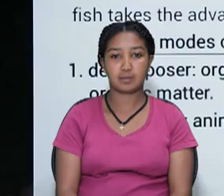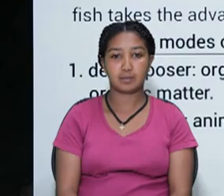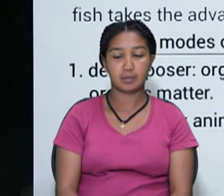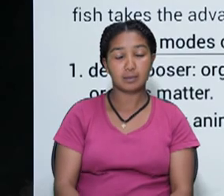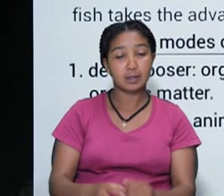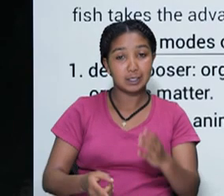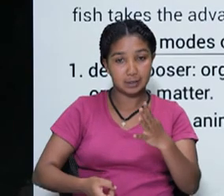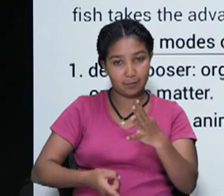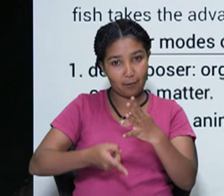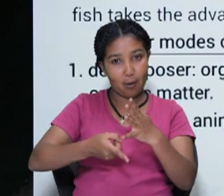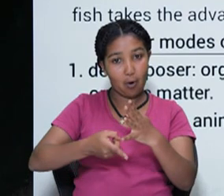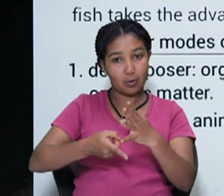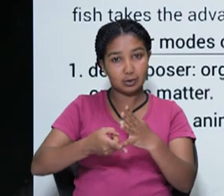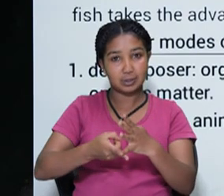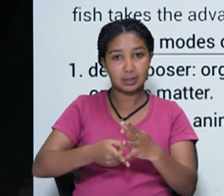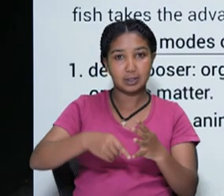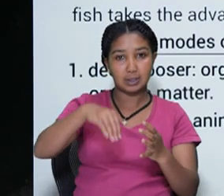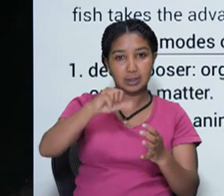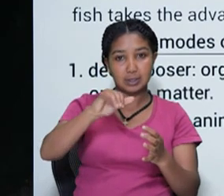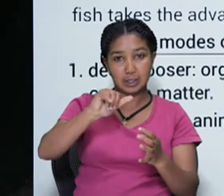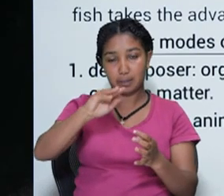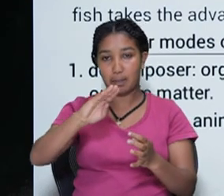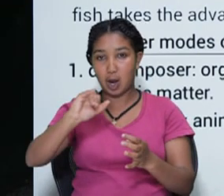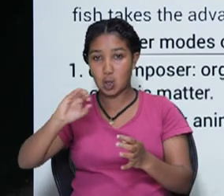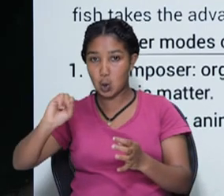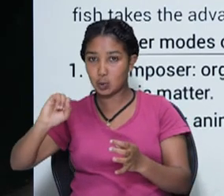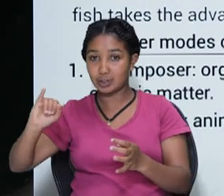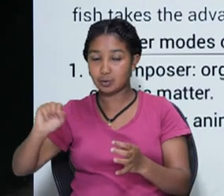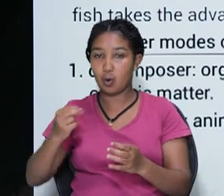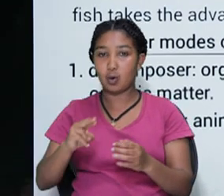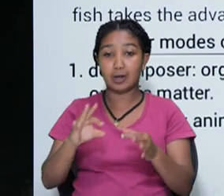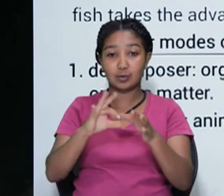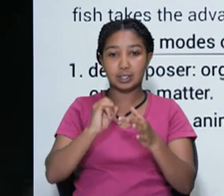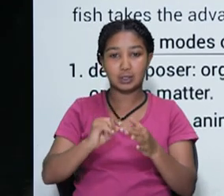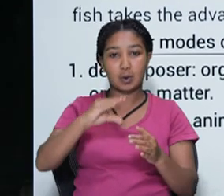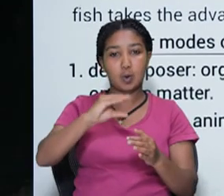The fourth symbiosis or association is commensalism.